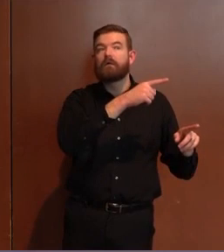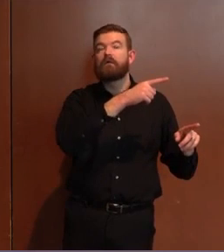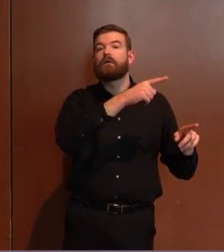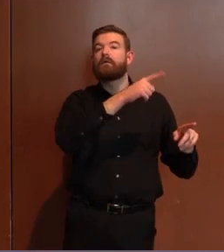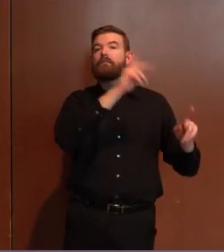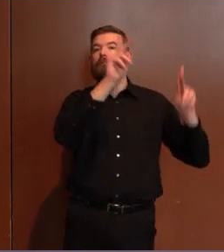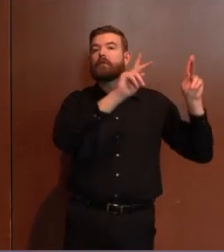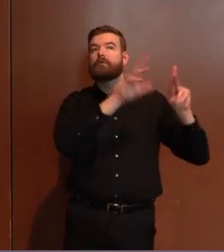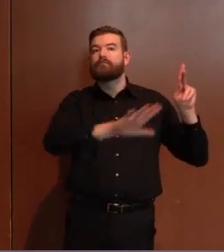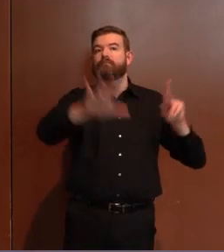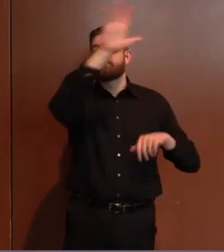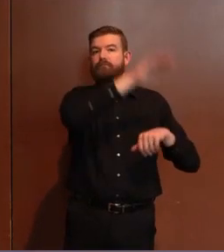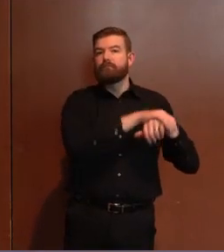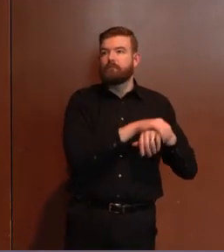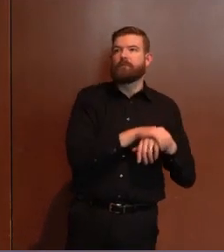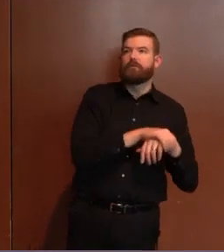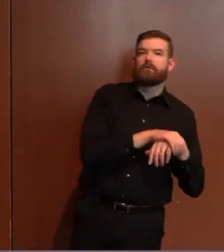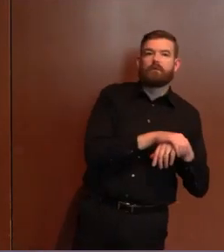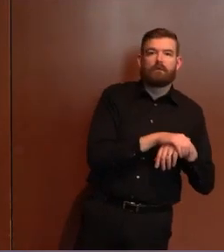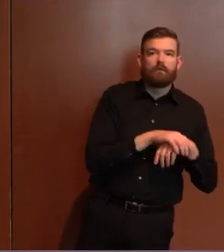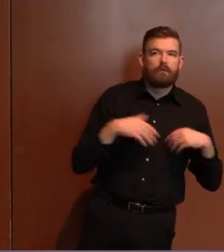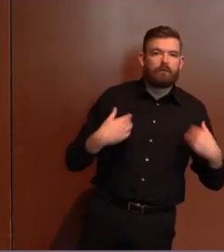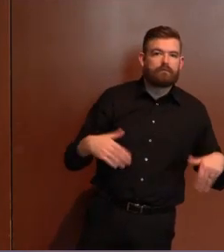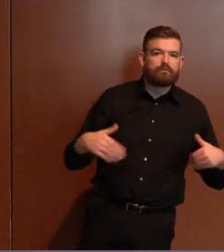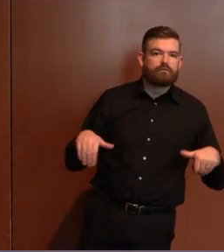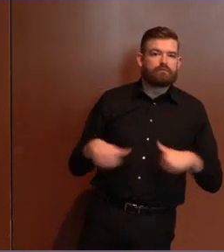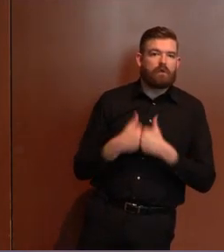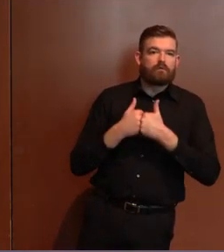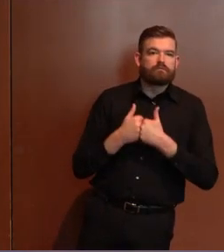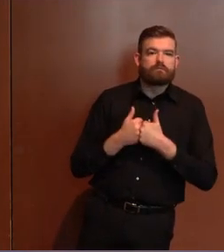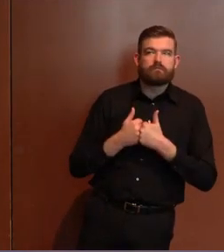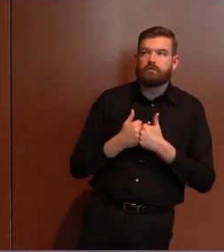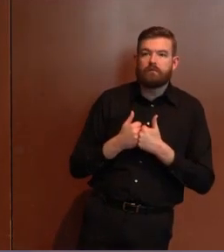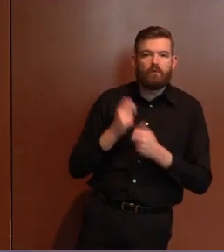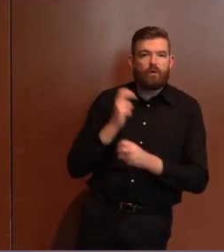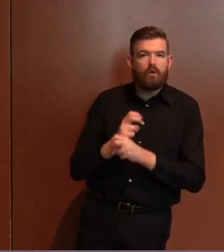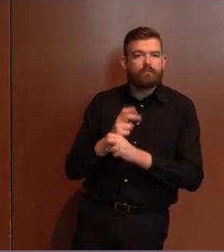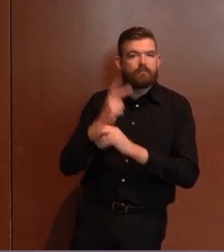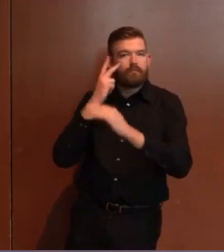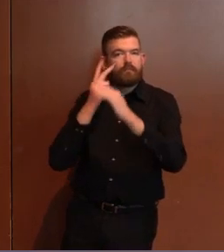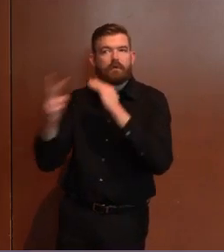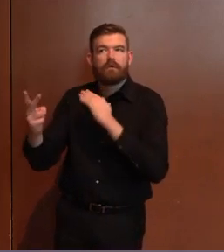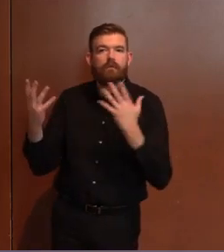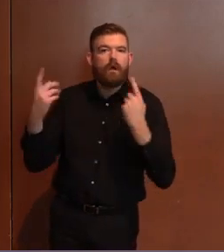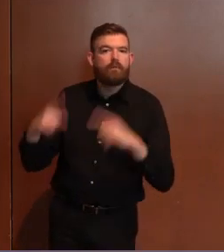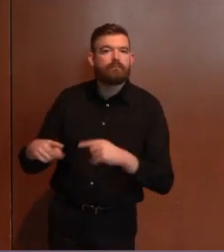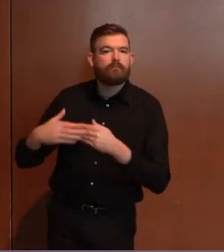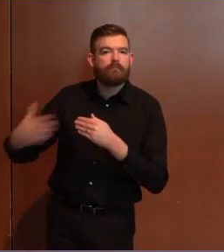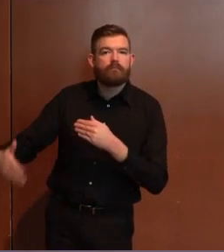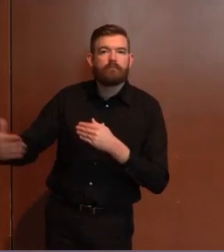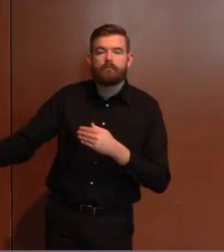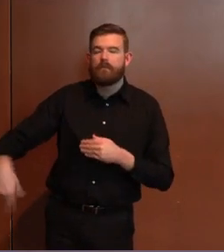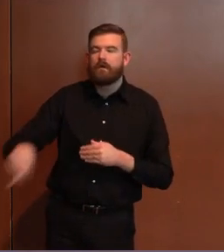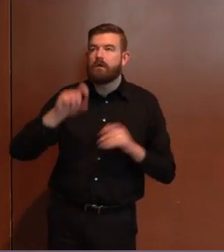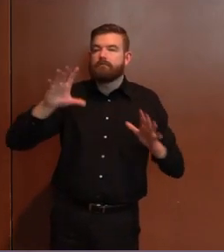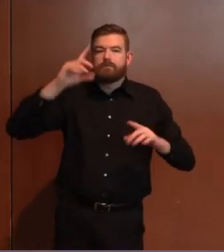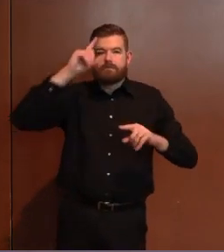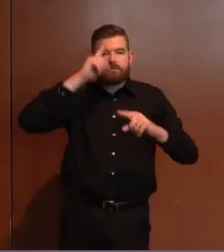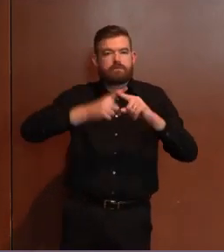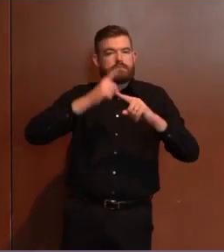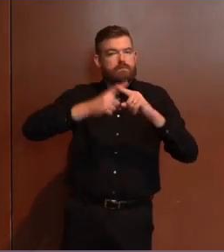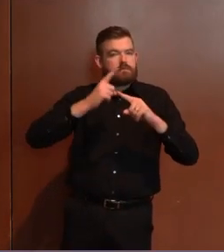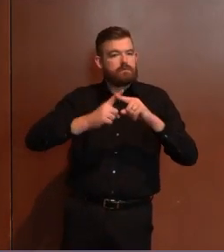for something awful unknown as well as keep an optimism that this was winnable. And that's in so